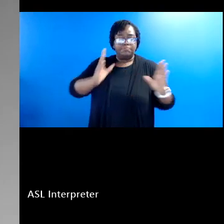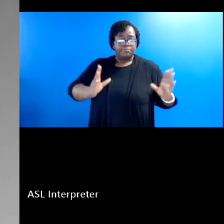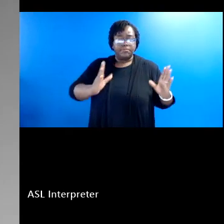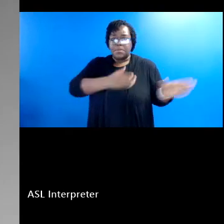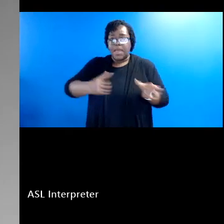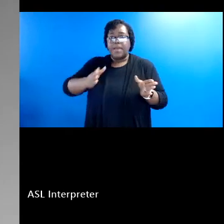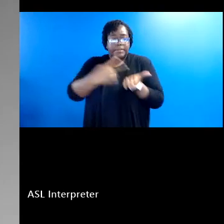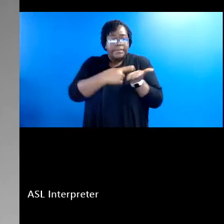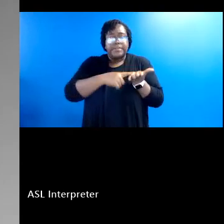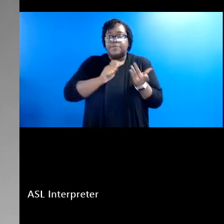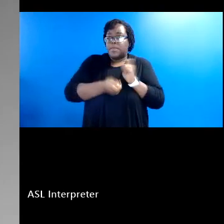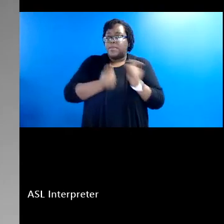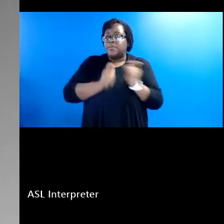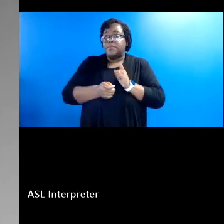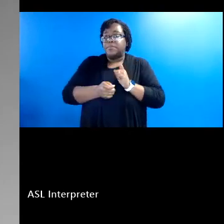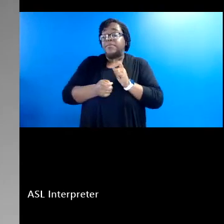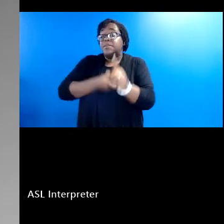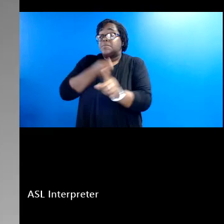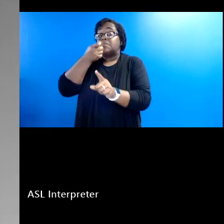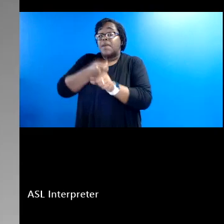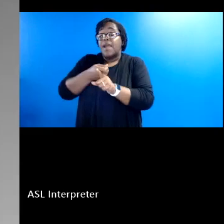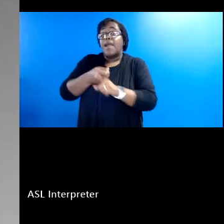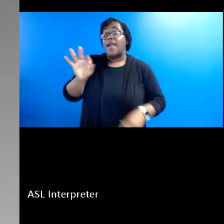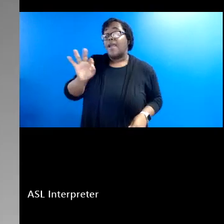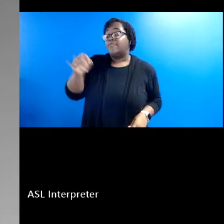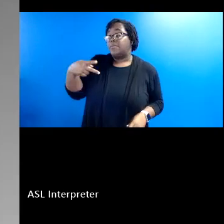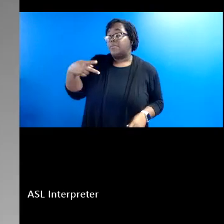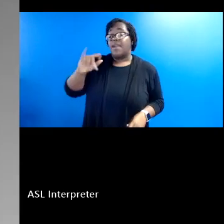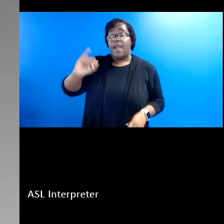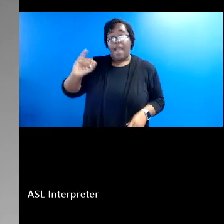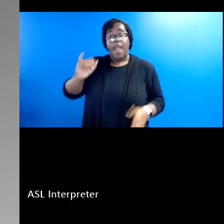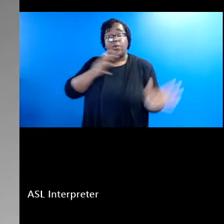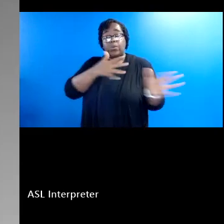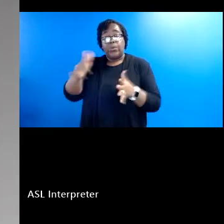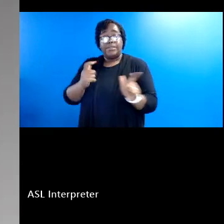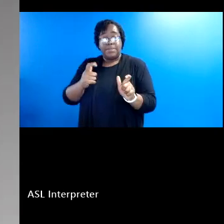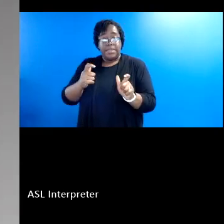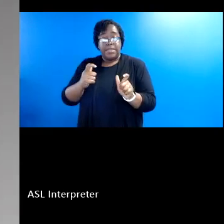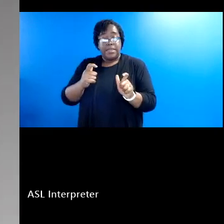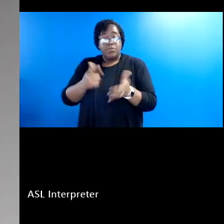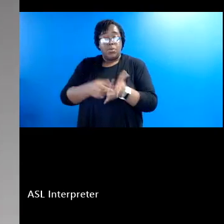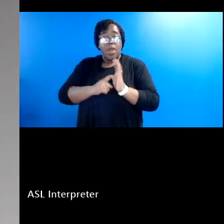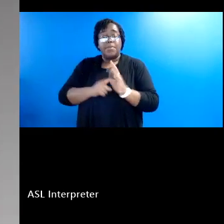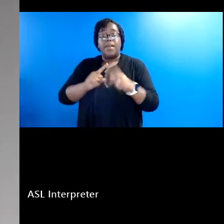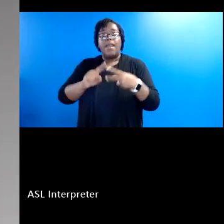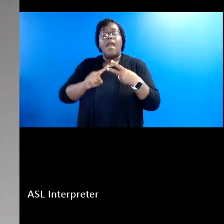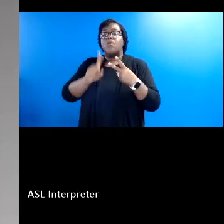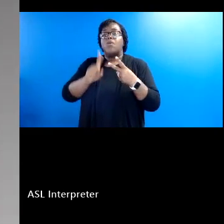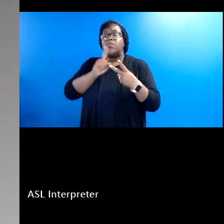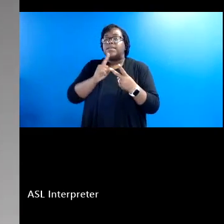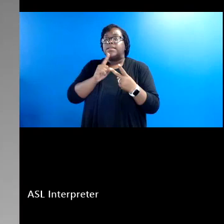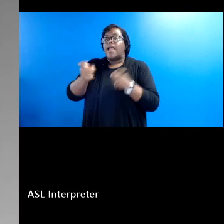will affect the FPI wind speed criteria and are designed to account for broader fire weather concerns, as Paul just described,